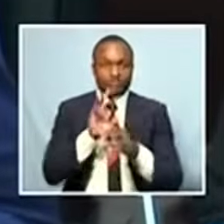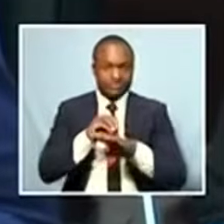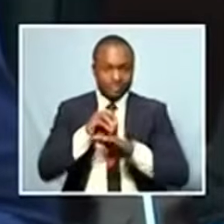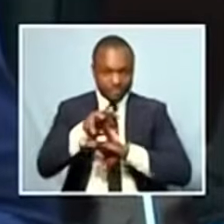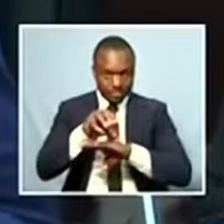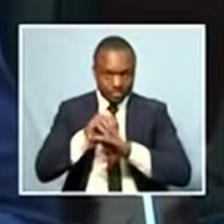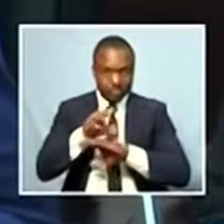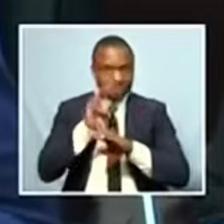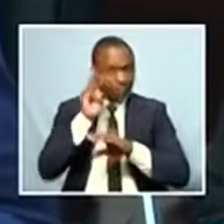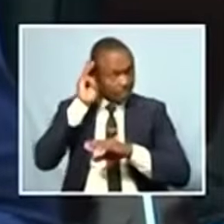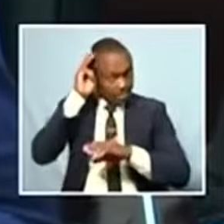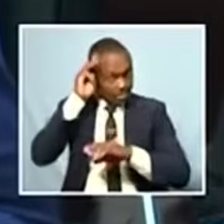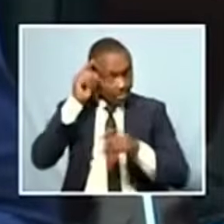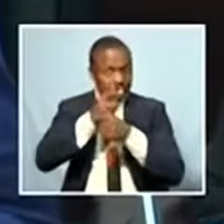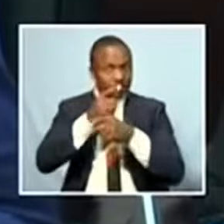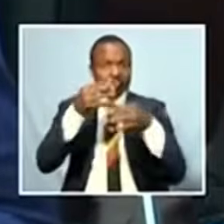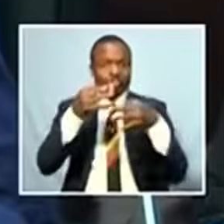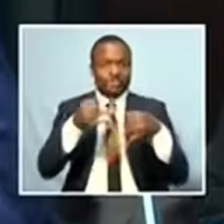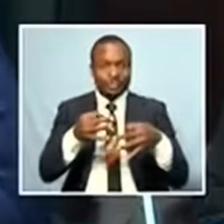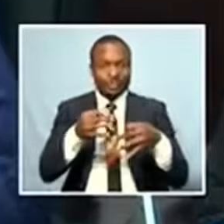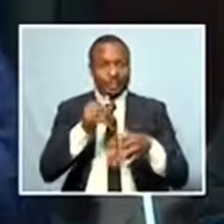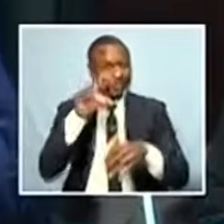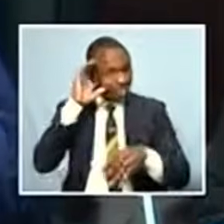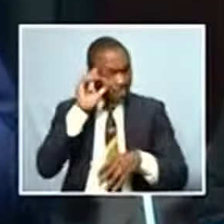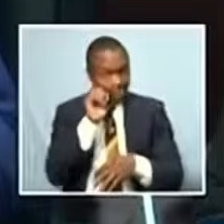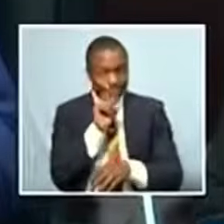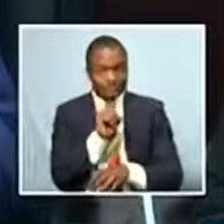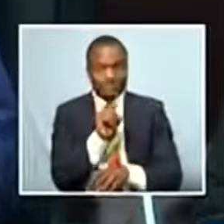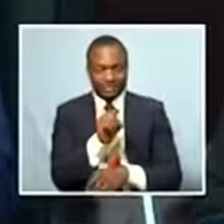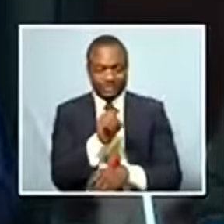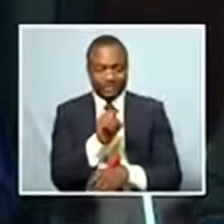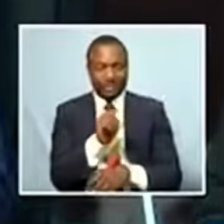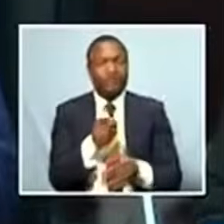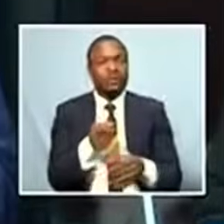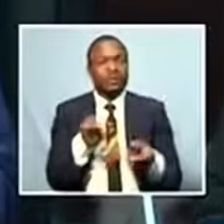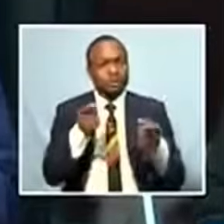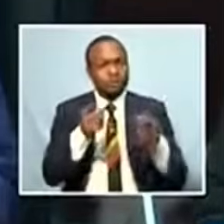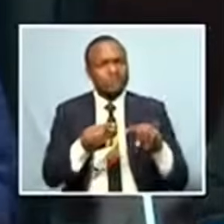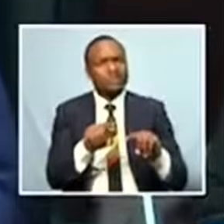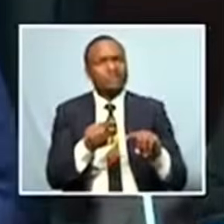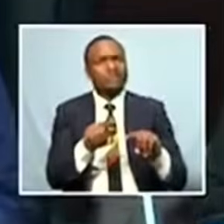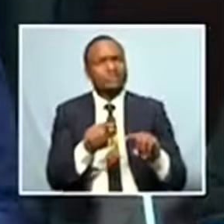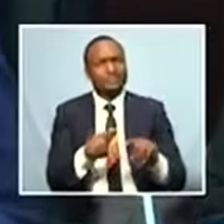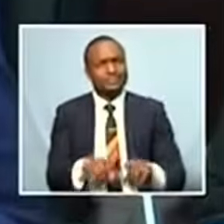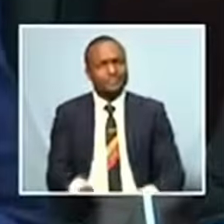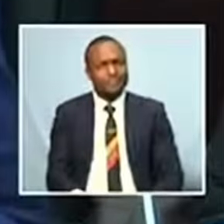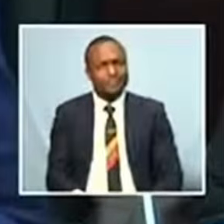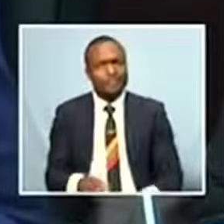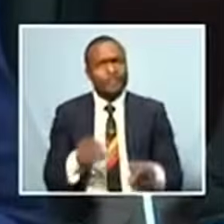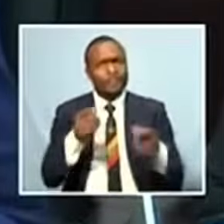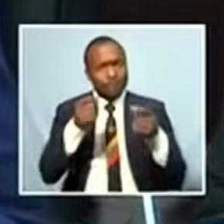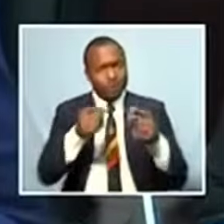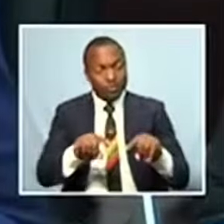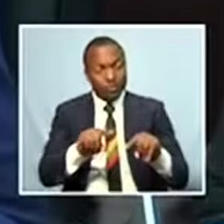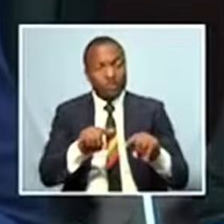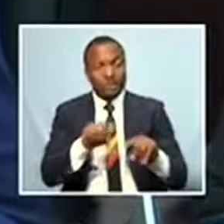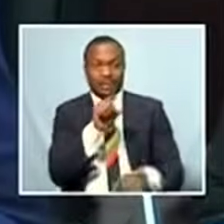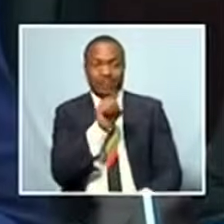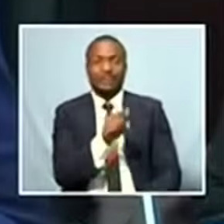from the Minister of Justice. I think I heard you in that submission. So when did you when did